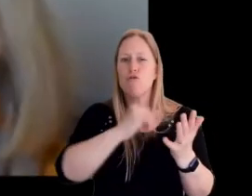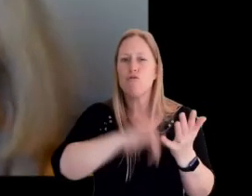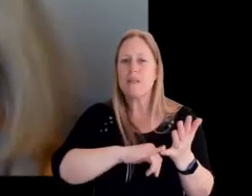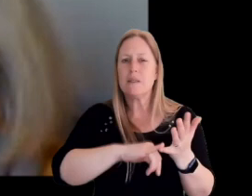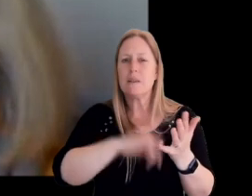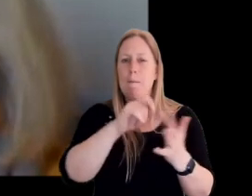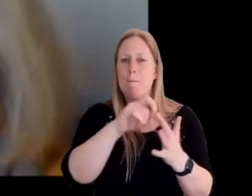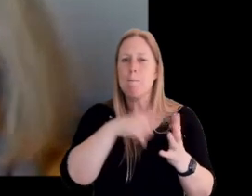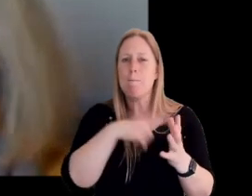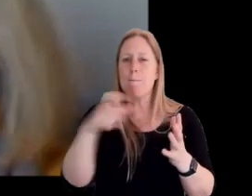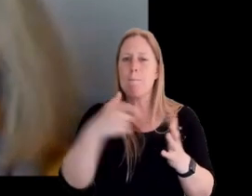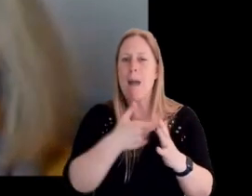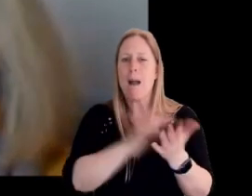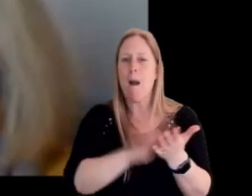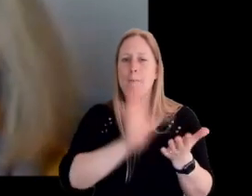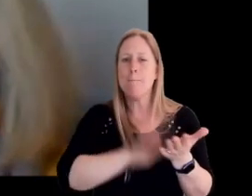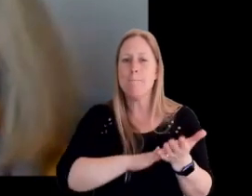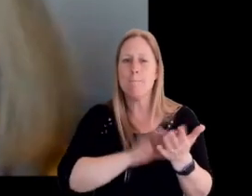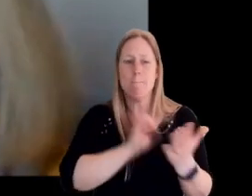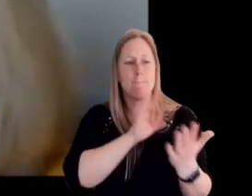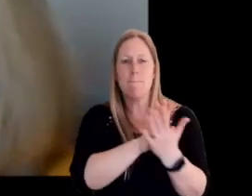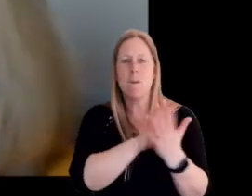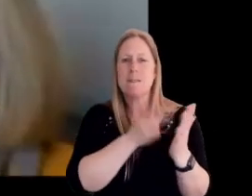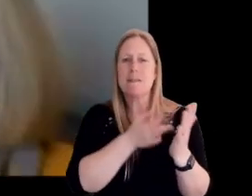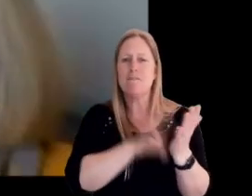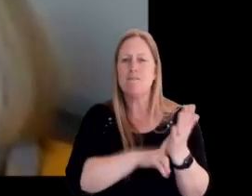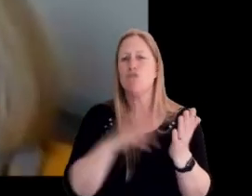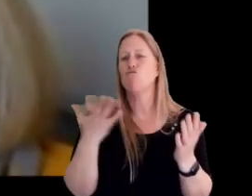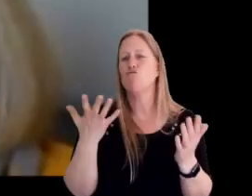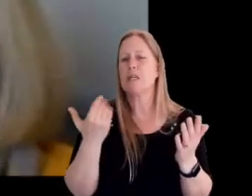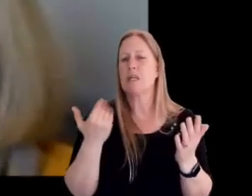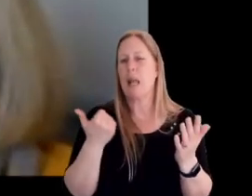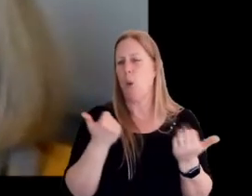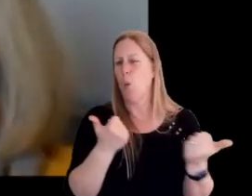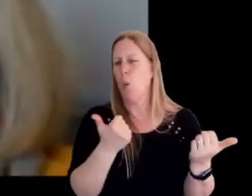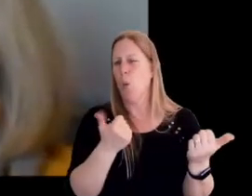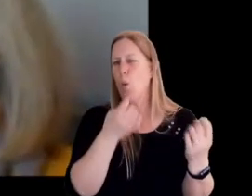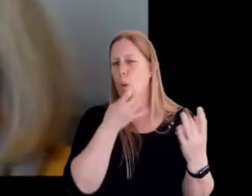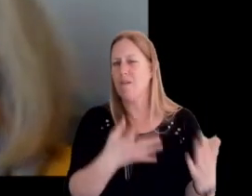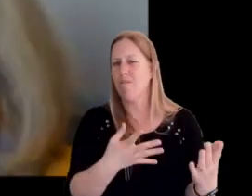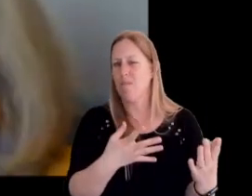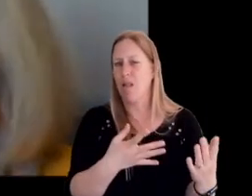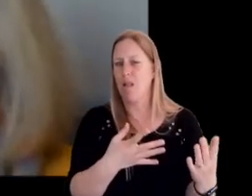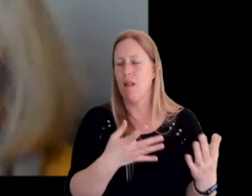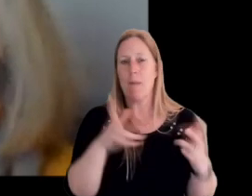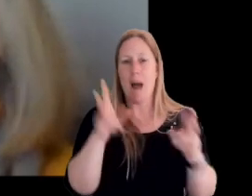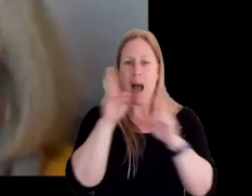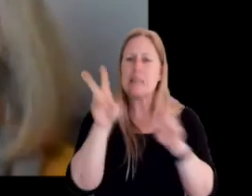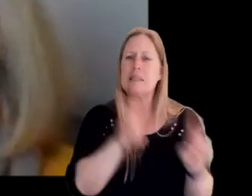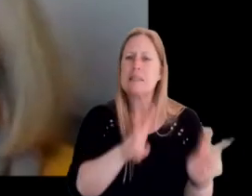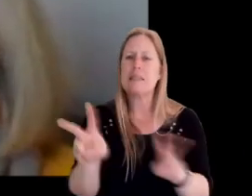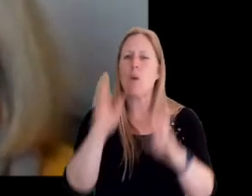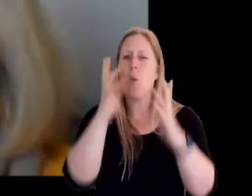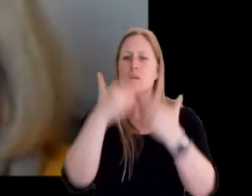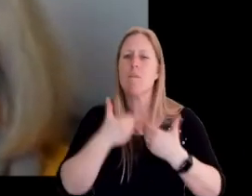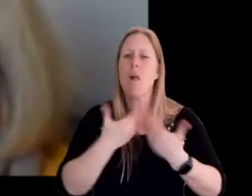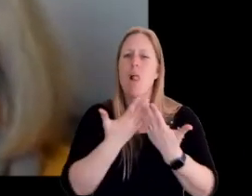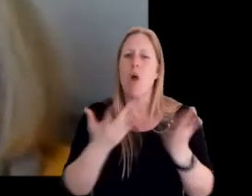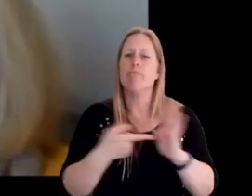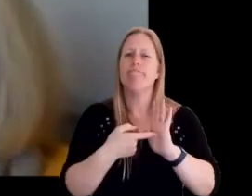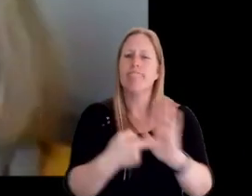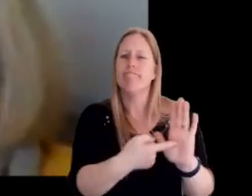Packham's program recently, which was excellent. But what I see is that so much of it is